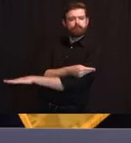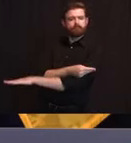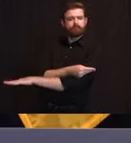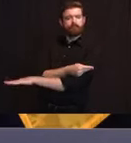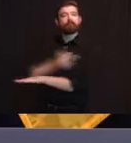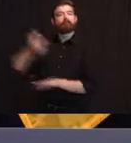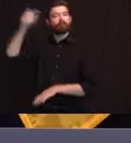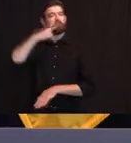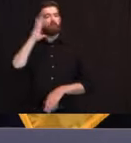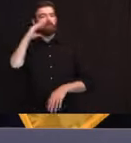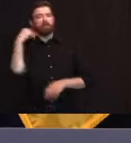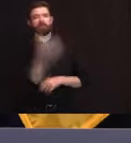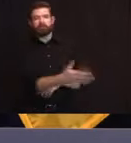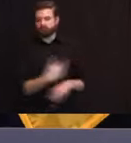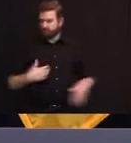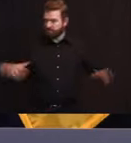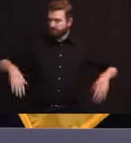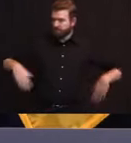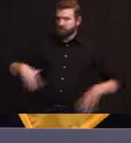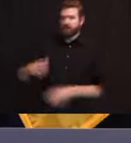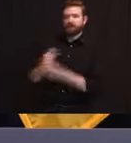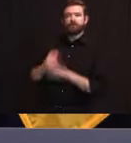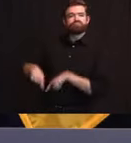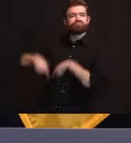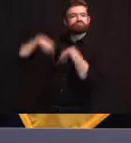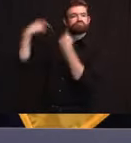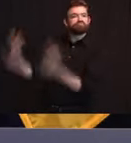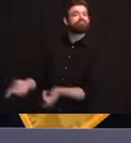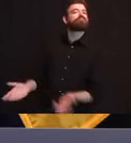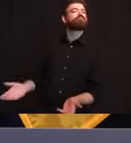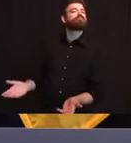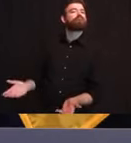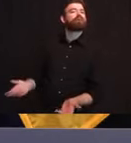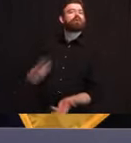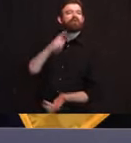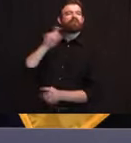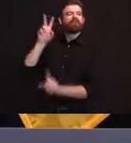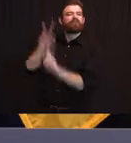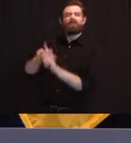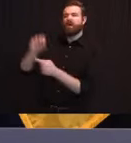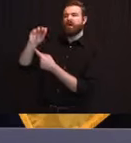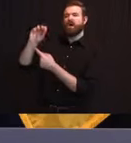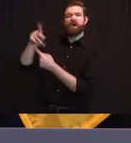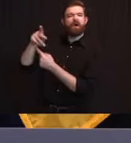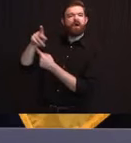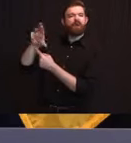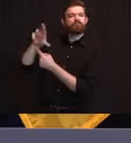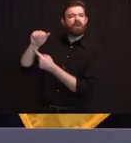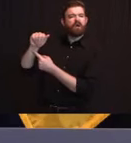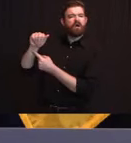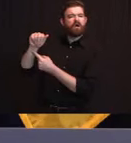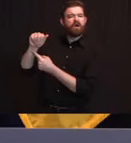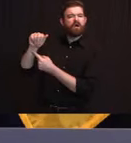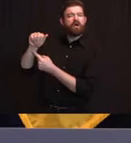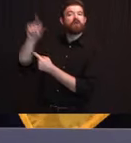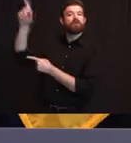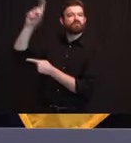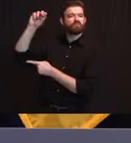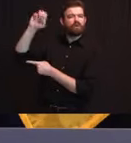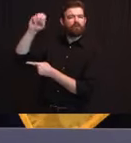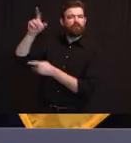directed to file an OPRA with the DOE. They responded by repeatedly delaying the production of that